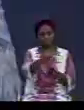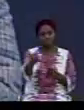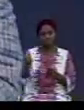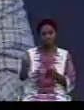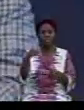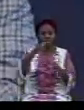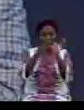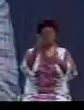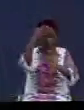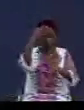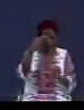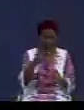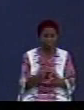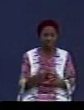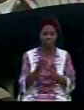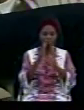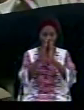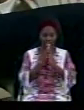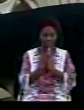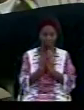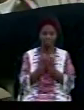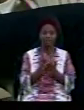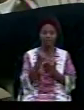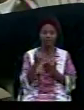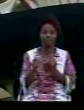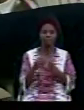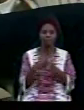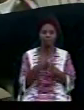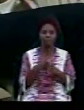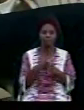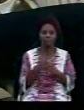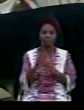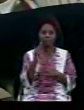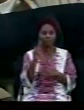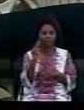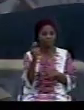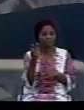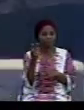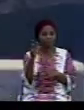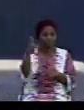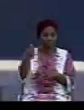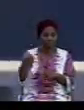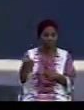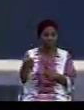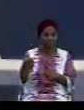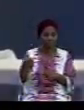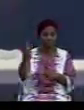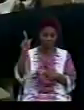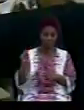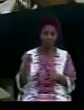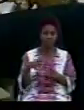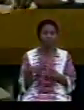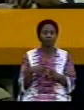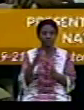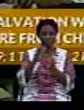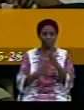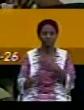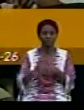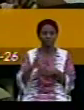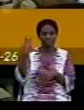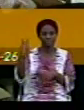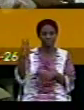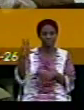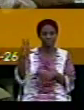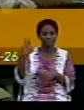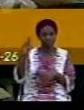in Jesus' name. 2 Peter chapter 3, I'm looking at verse 9. 2